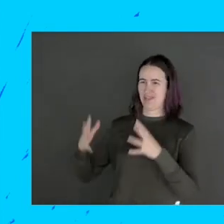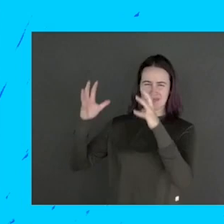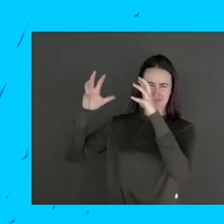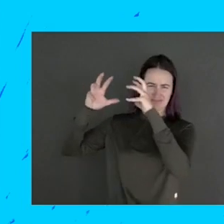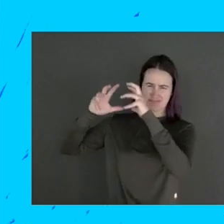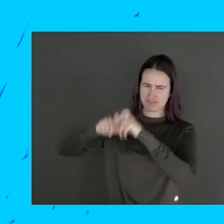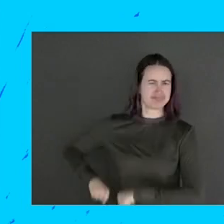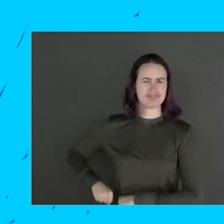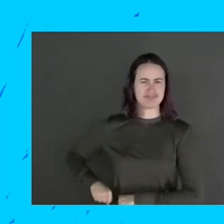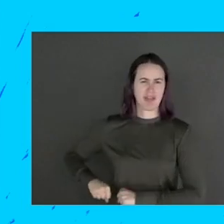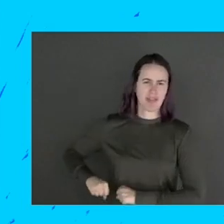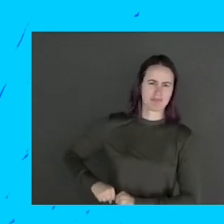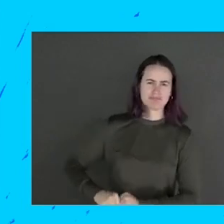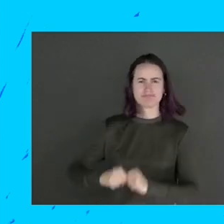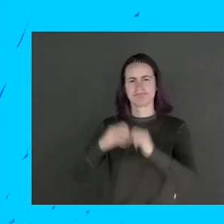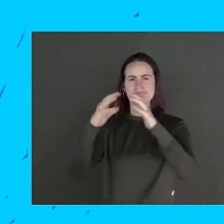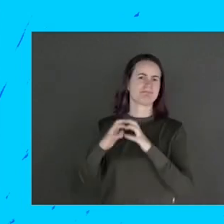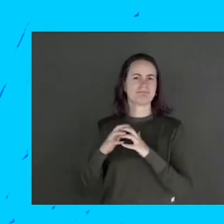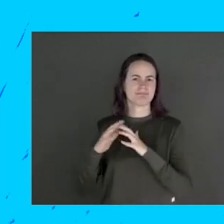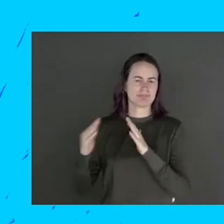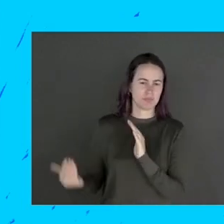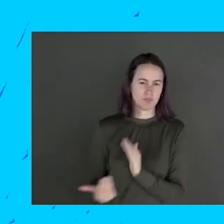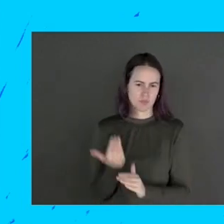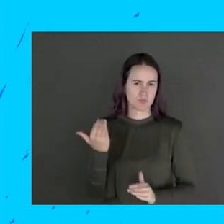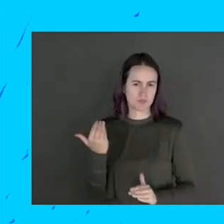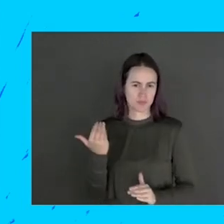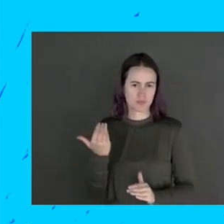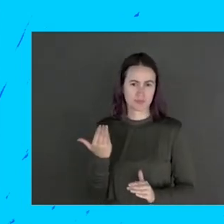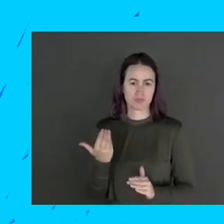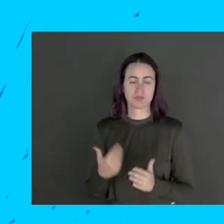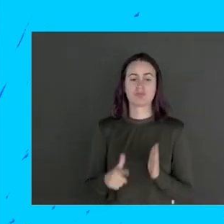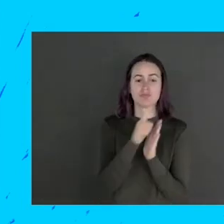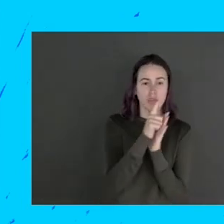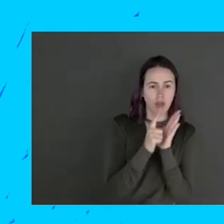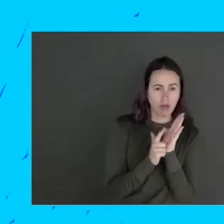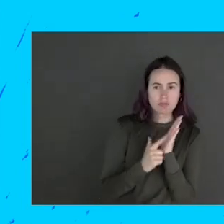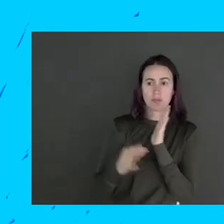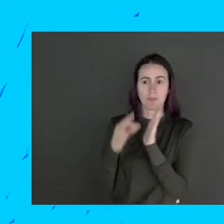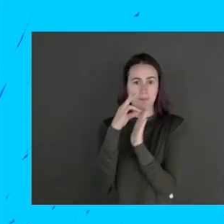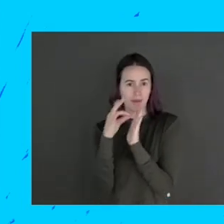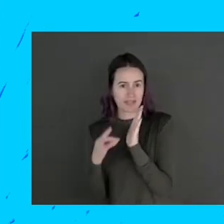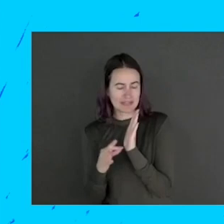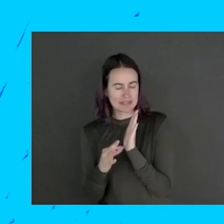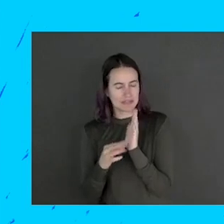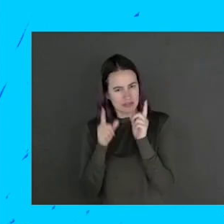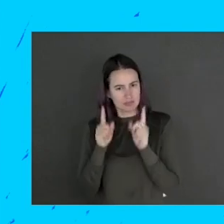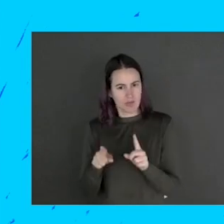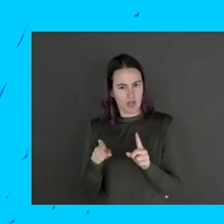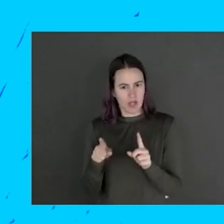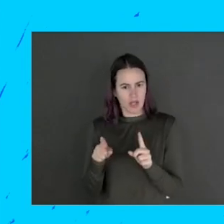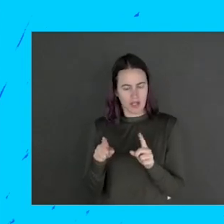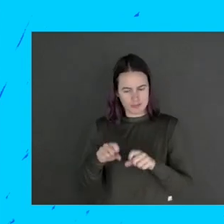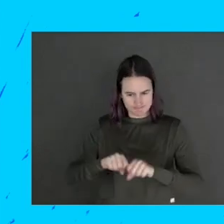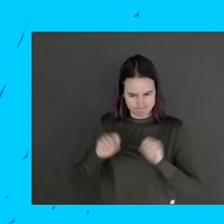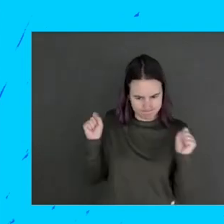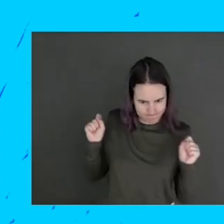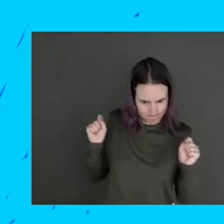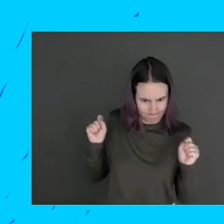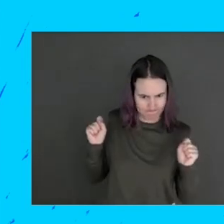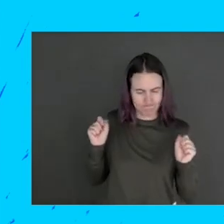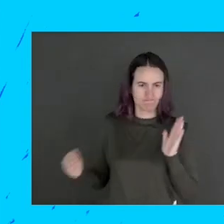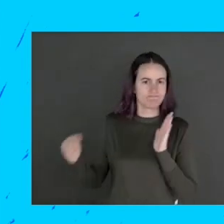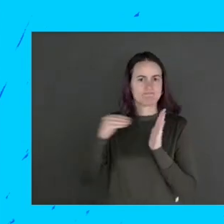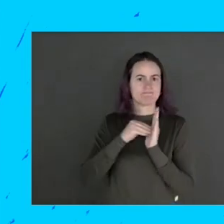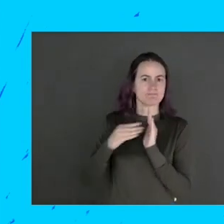the legislative agenda and the structural issues are dealt with. In most cases,